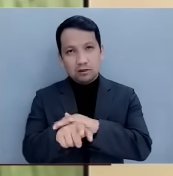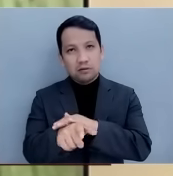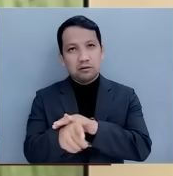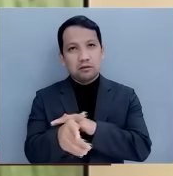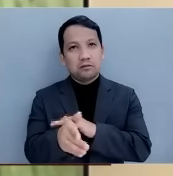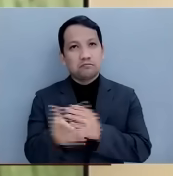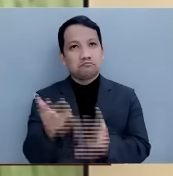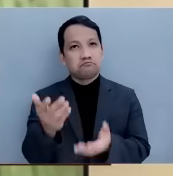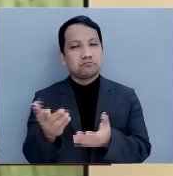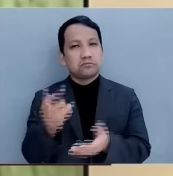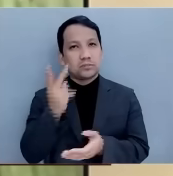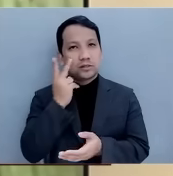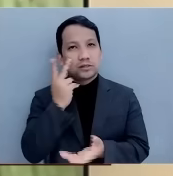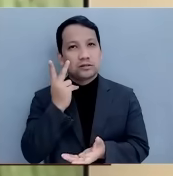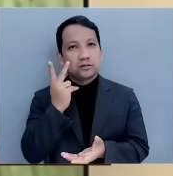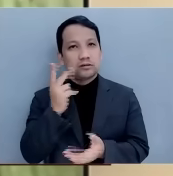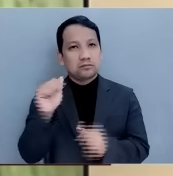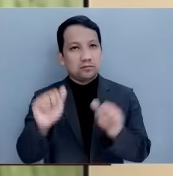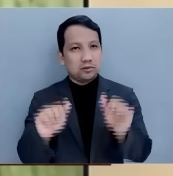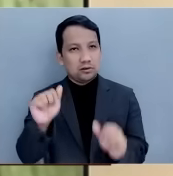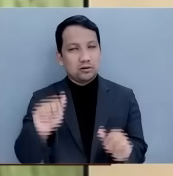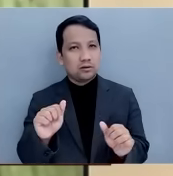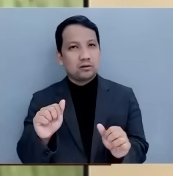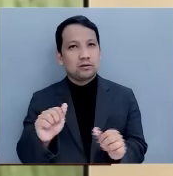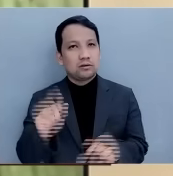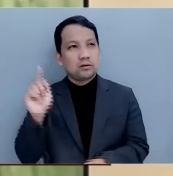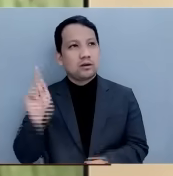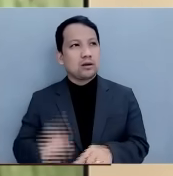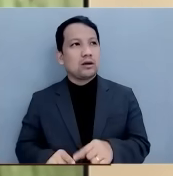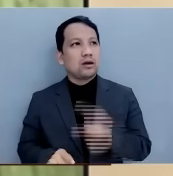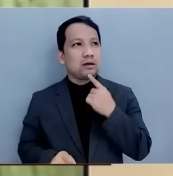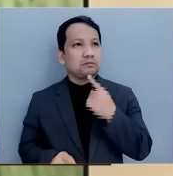That's the assessment, no? Although hindi siya